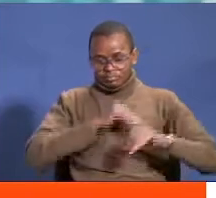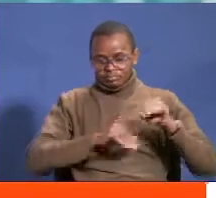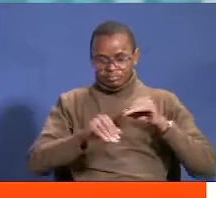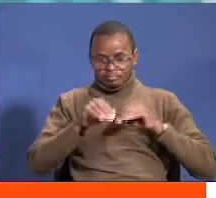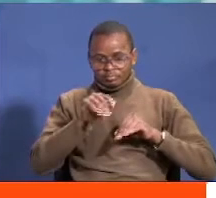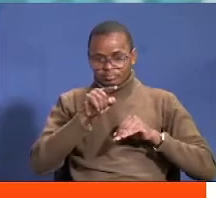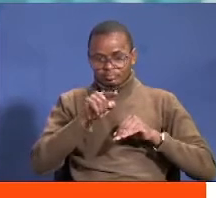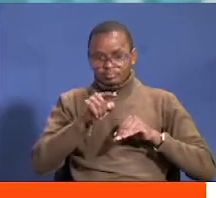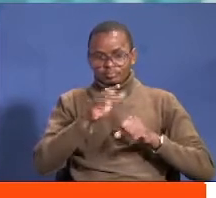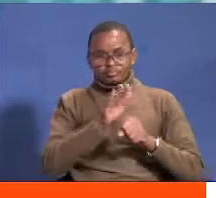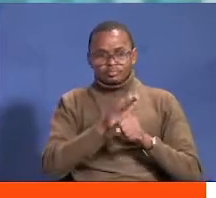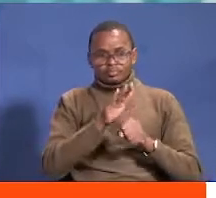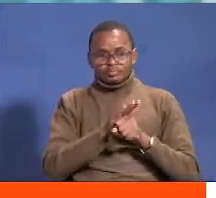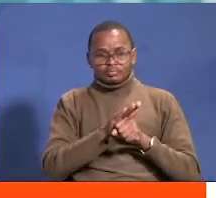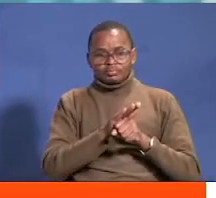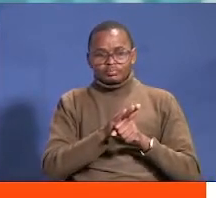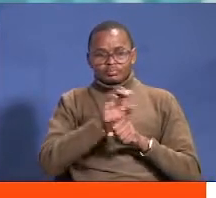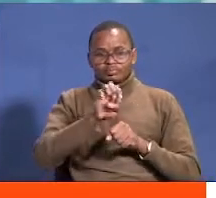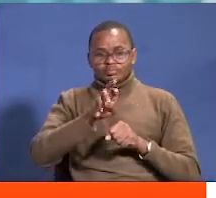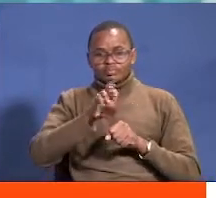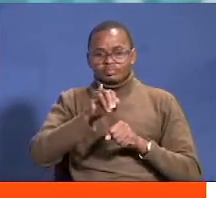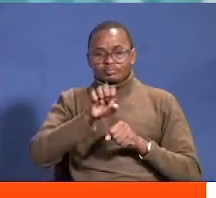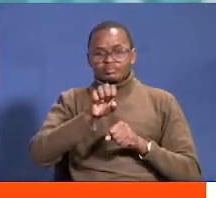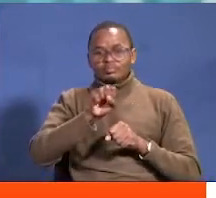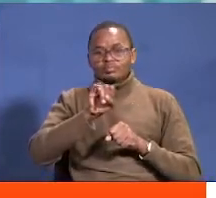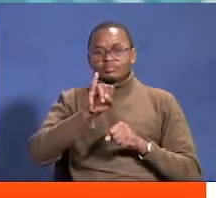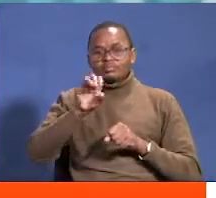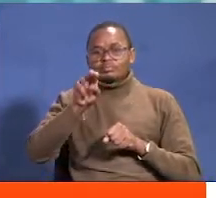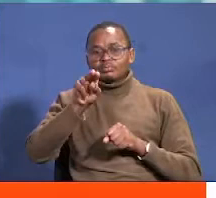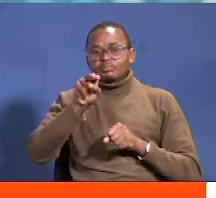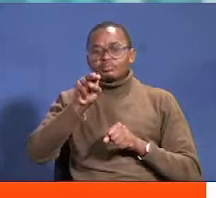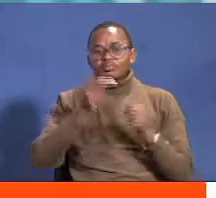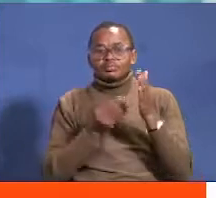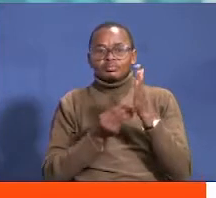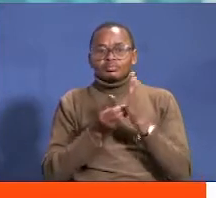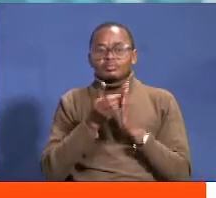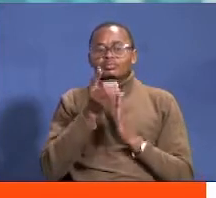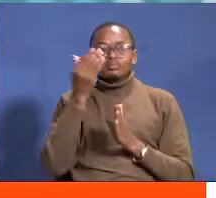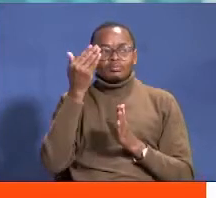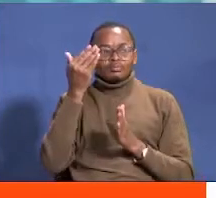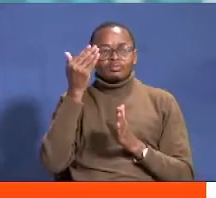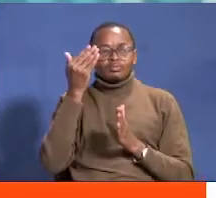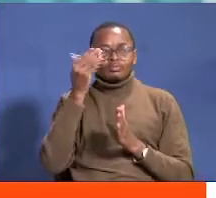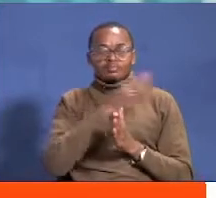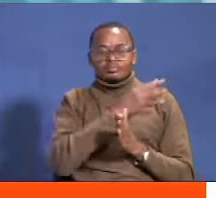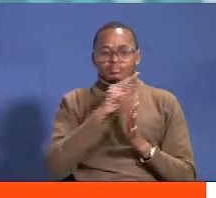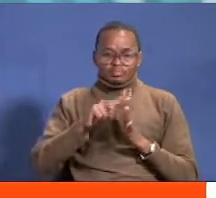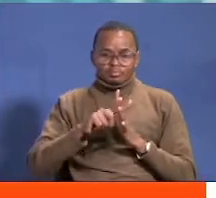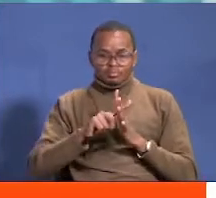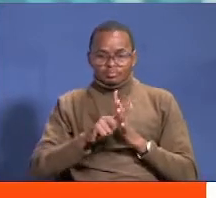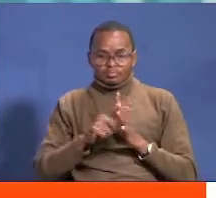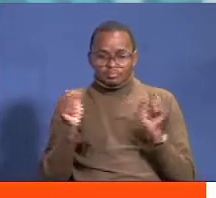of these emissions. Yeah, these are countries that they developed several years ago. Yeah, and they began using